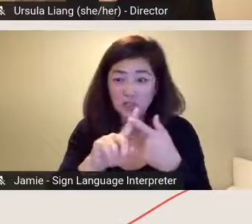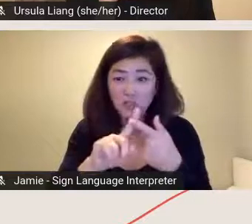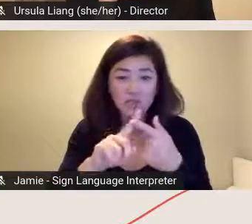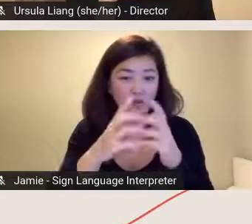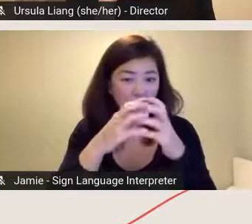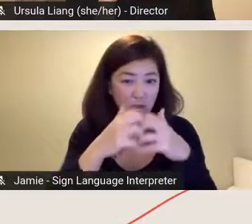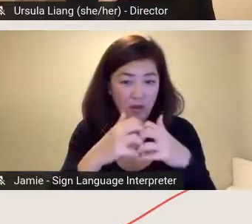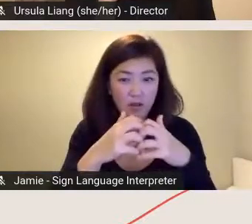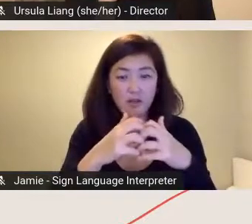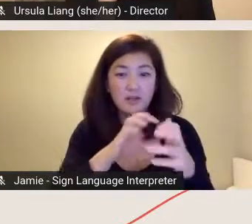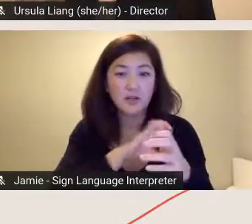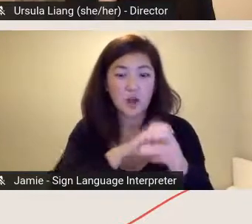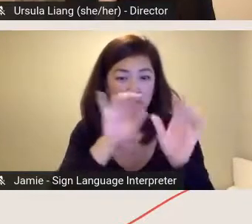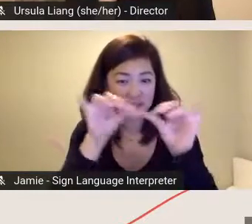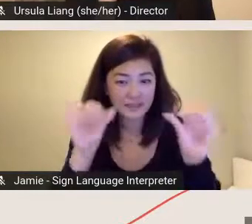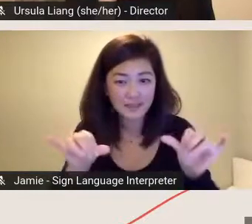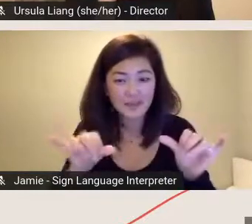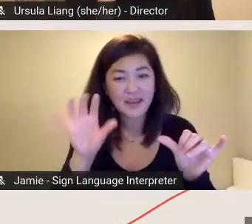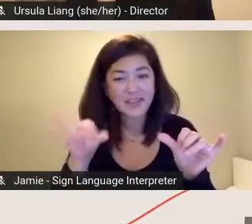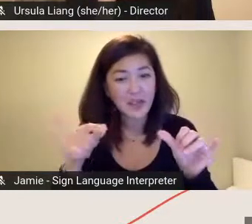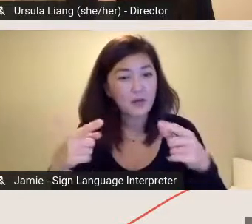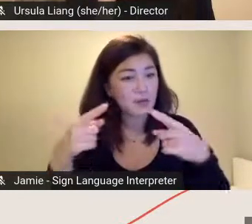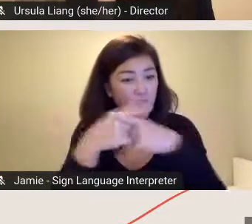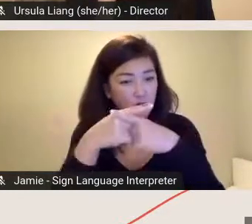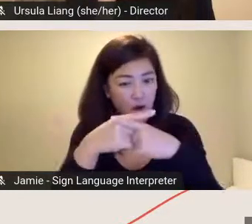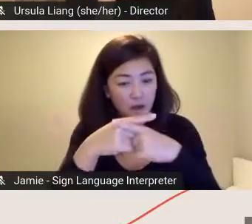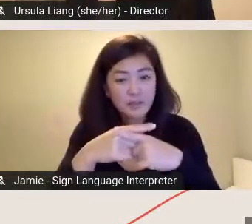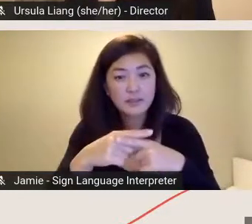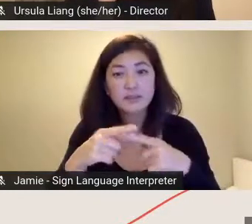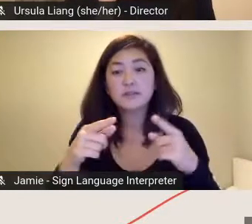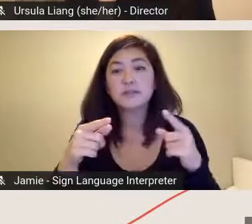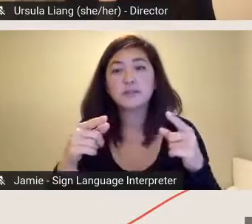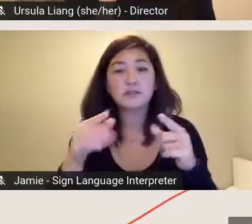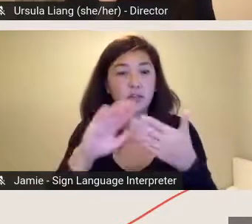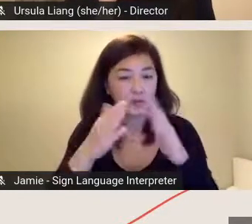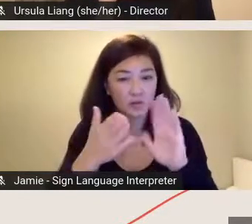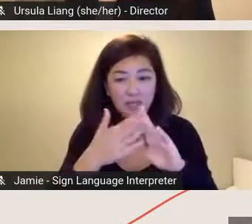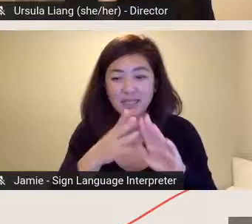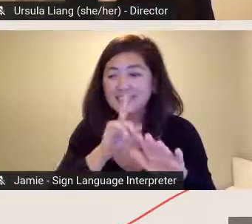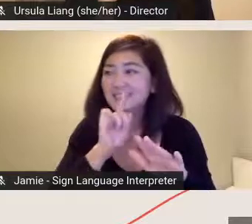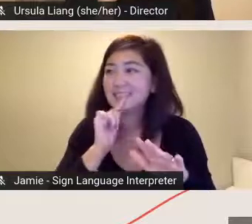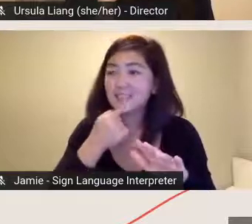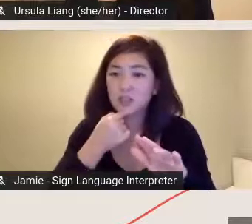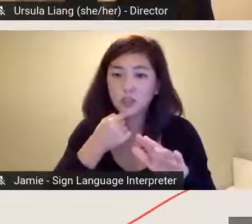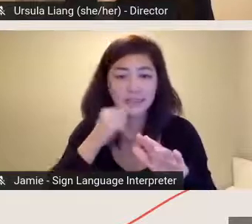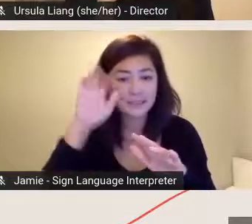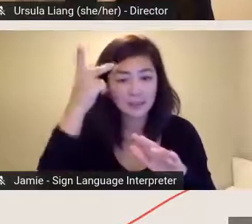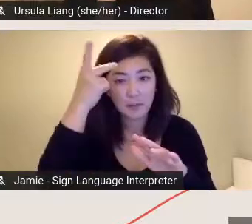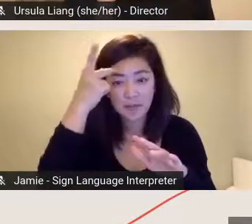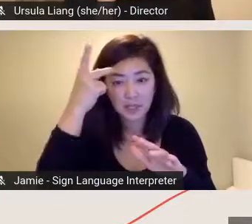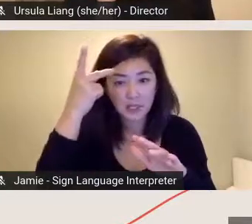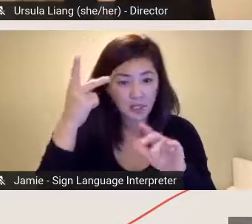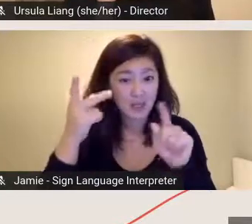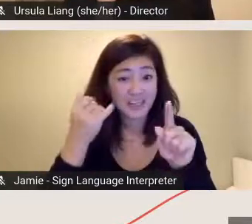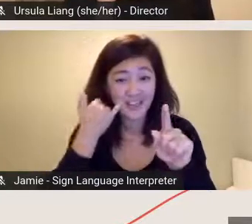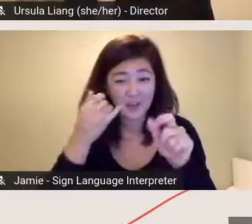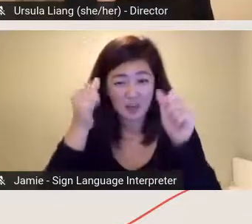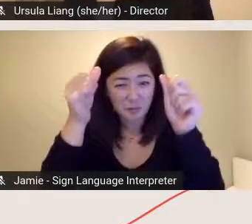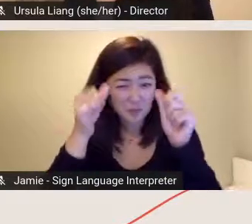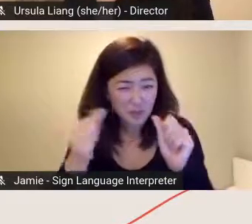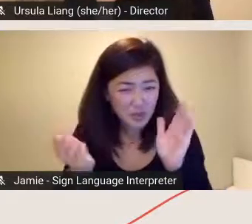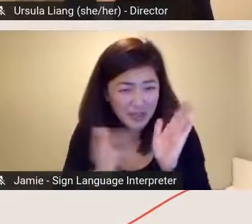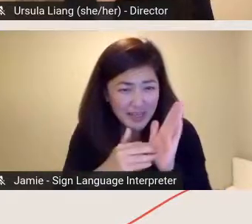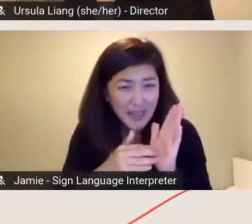discussing defund or discussing abolition. And that was a cross coalition, cross community, super political.